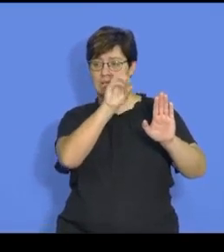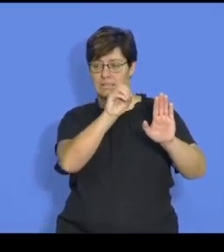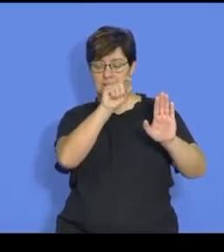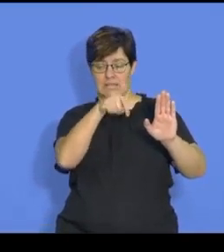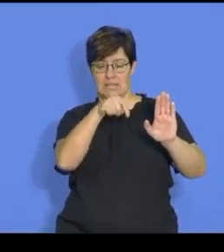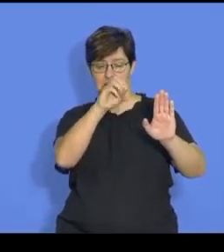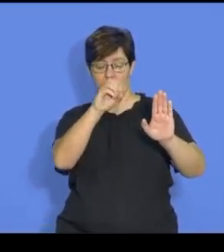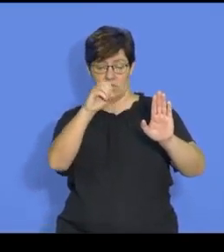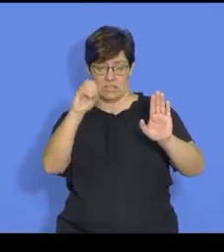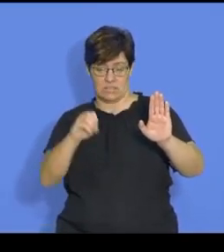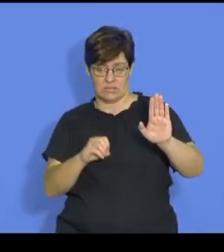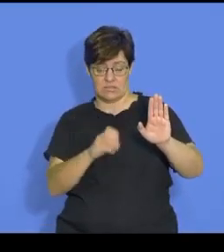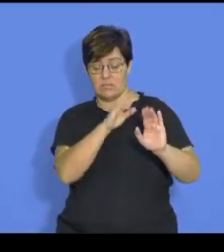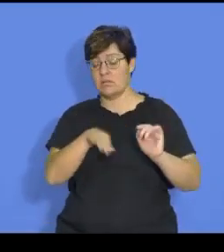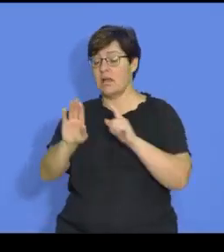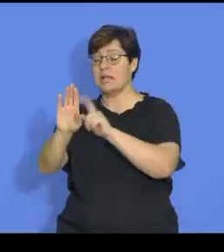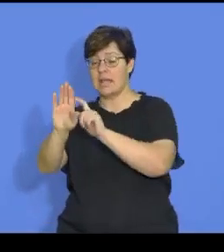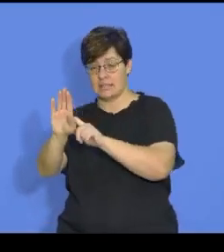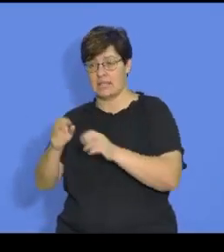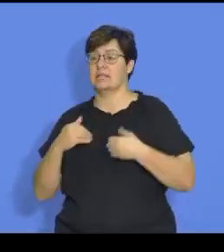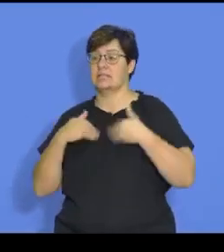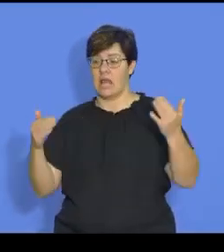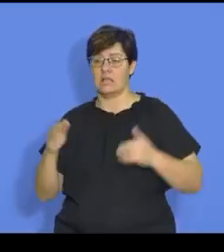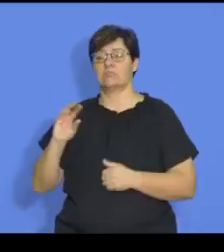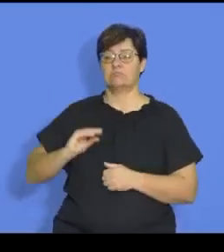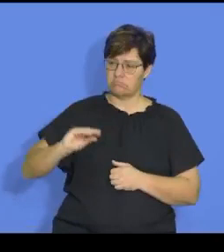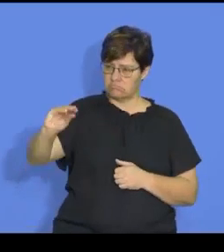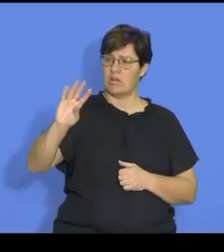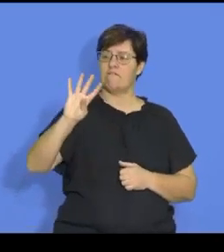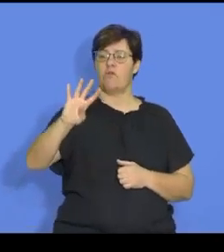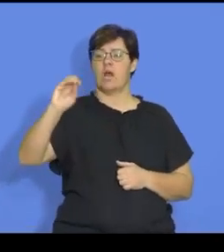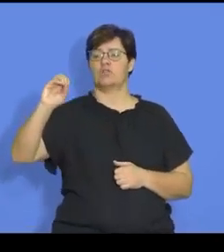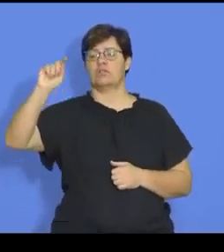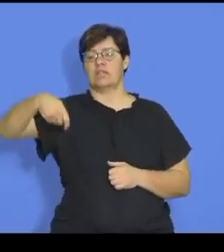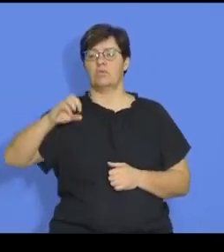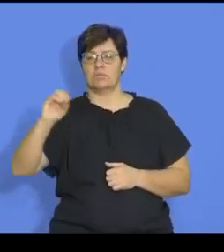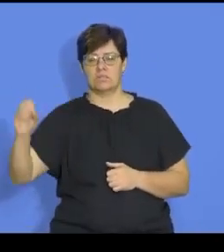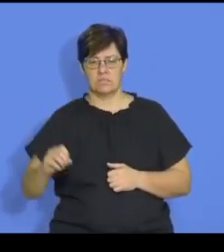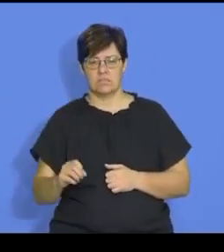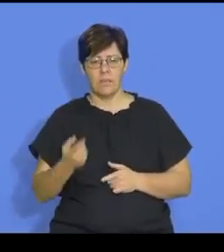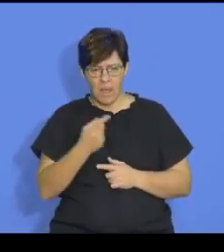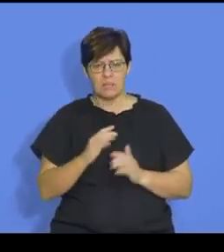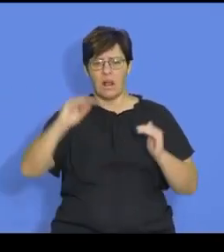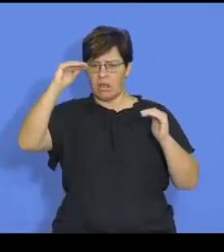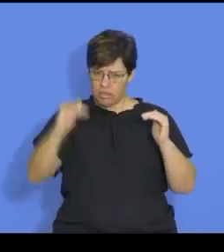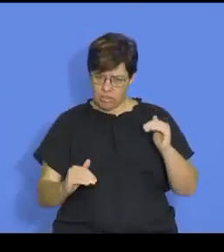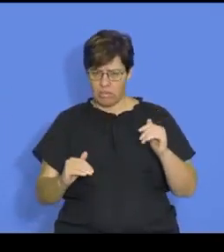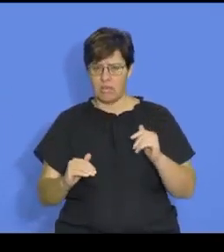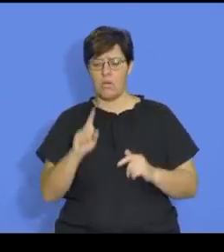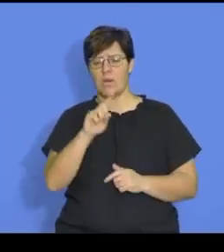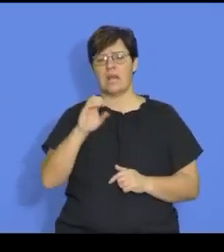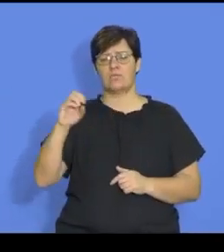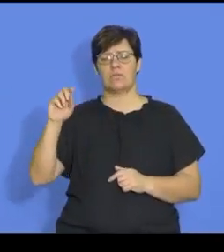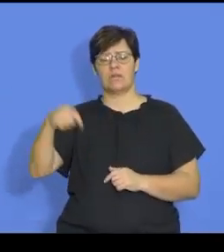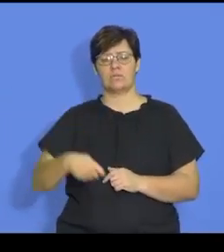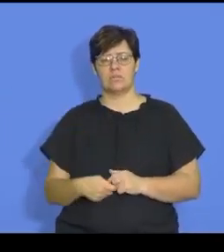1,020,000. Now Candace, on the other hand, she started off with 400,000. She's obviously decreased her